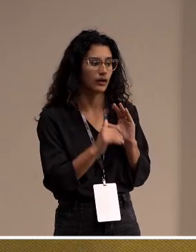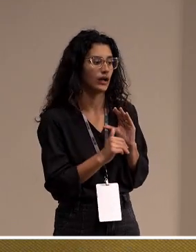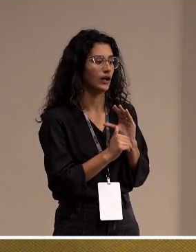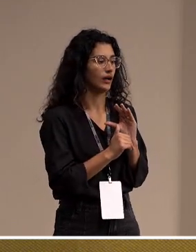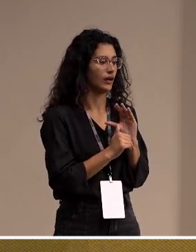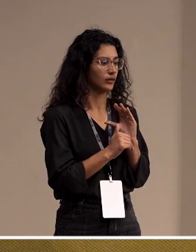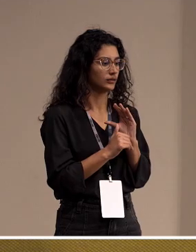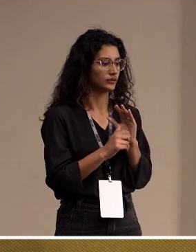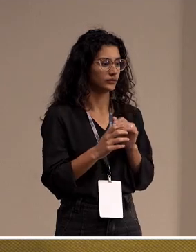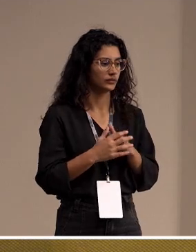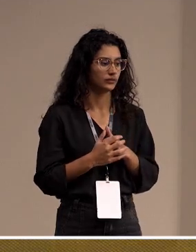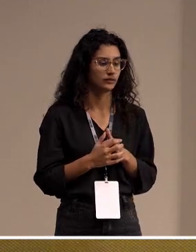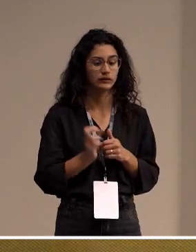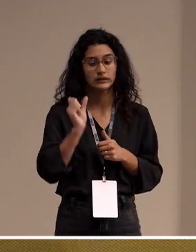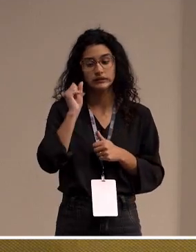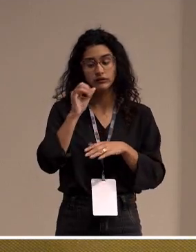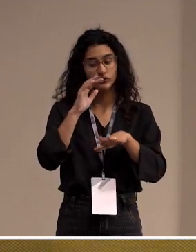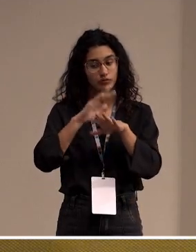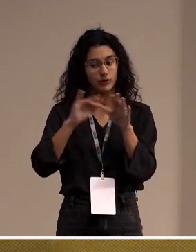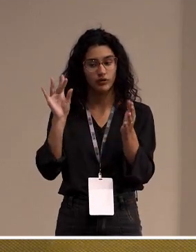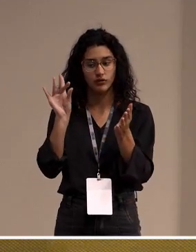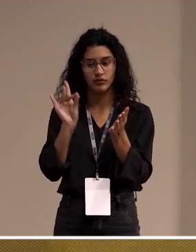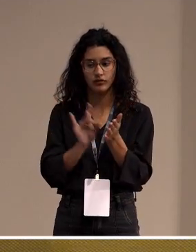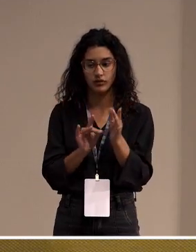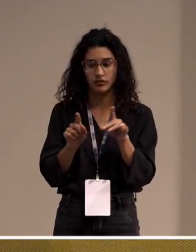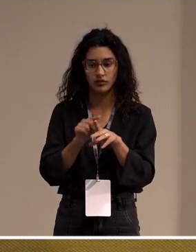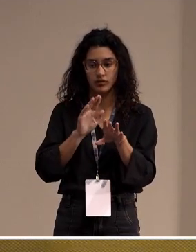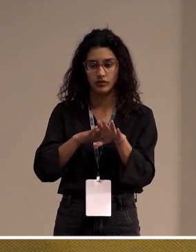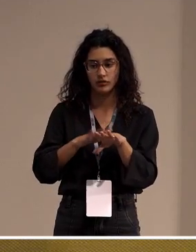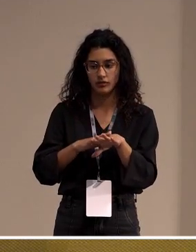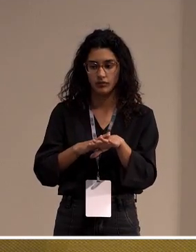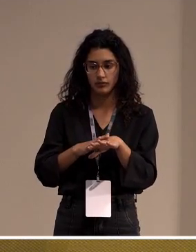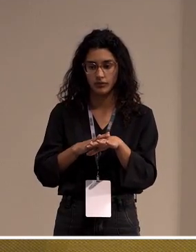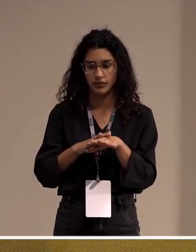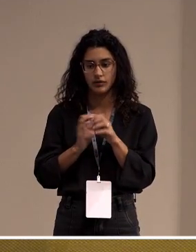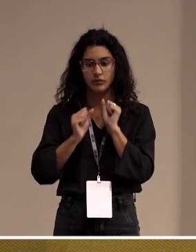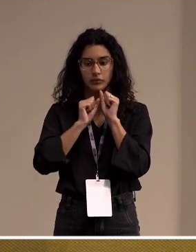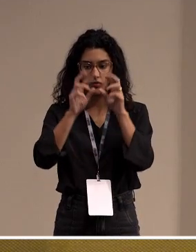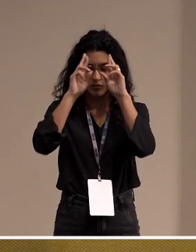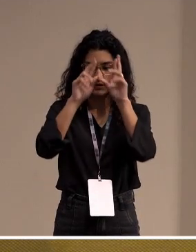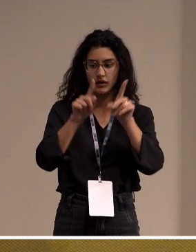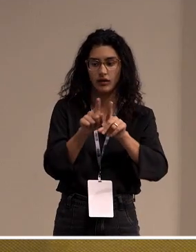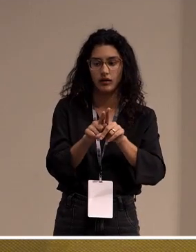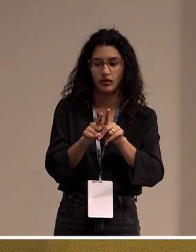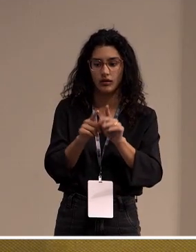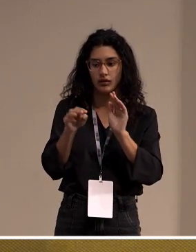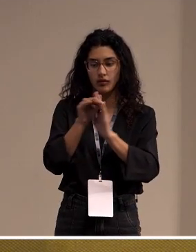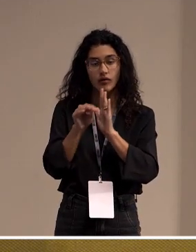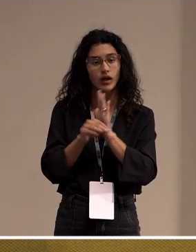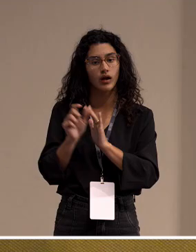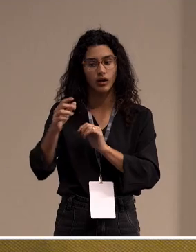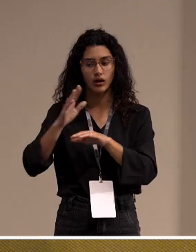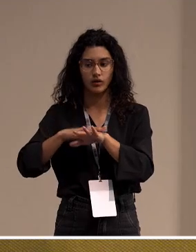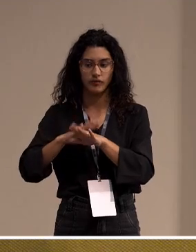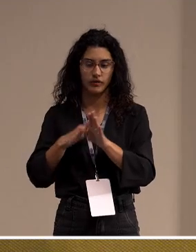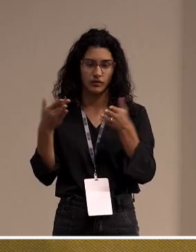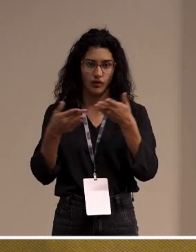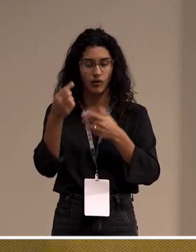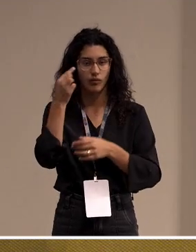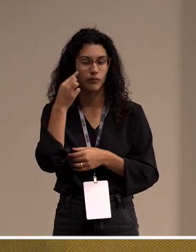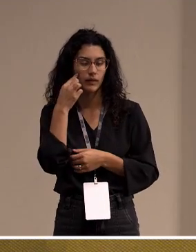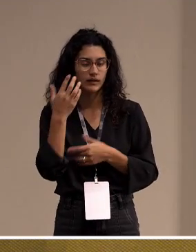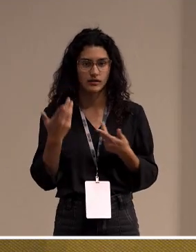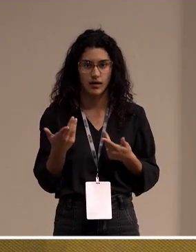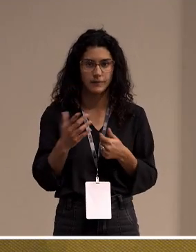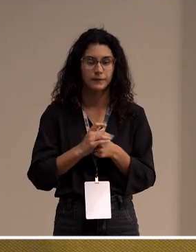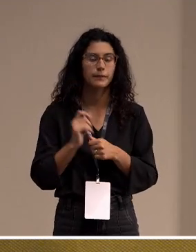is their calling, you have to obey your calling. I mean, that's what I did. You know, I didn't think, I wasn't